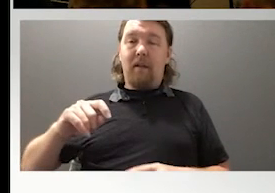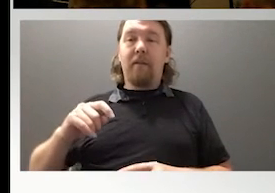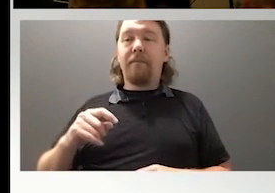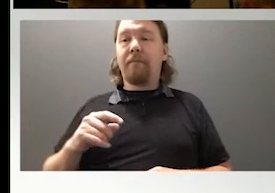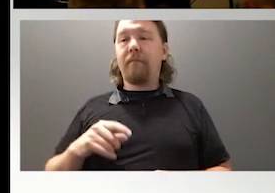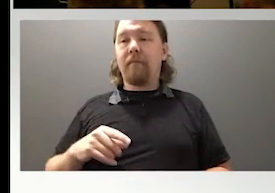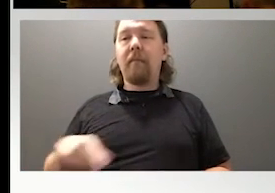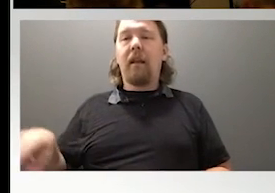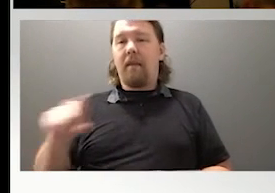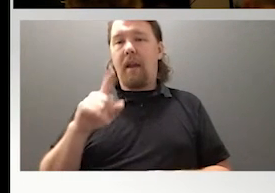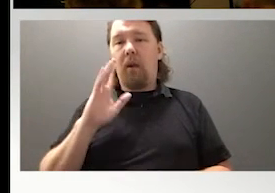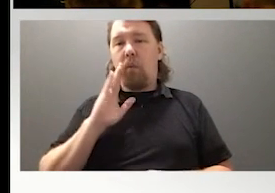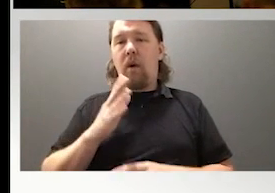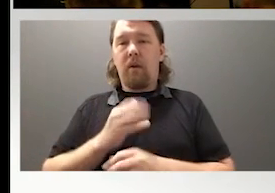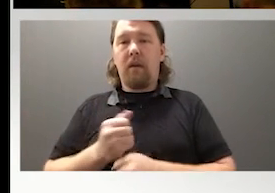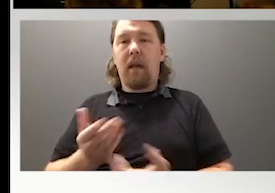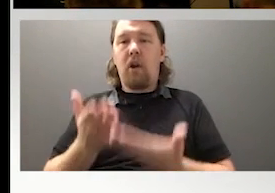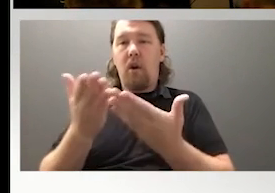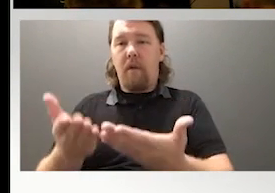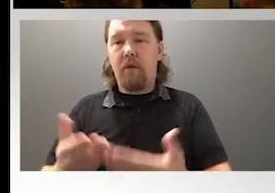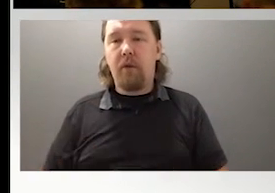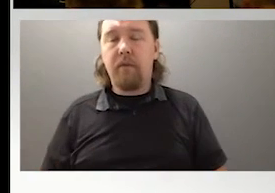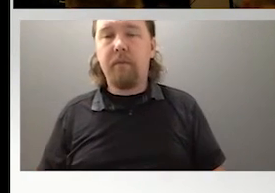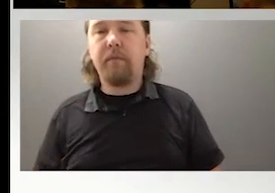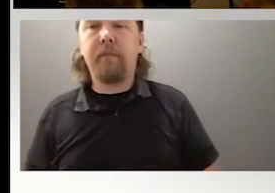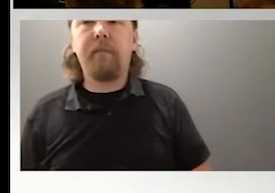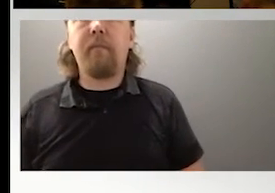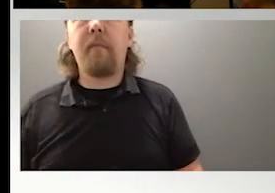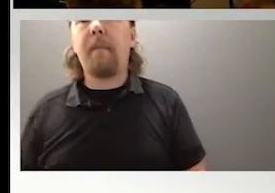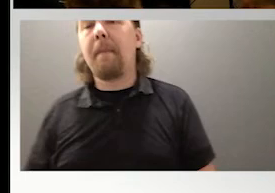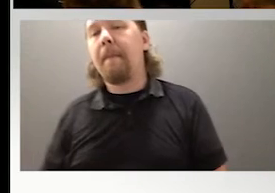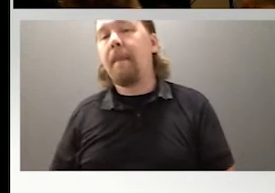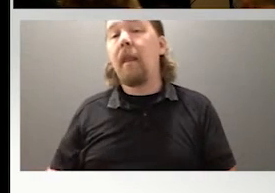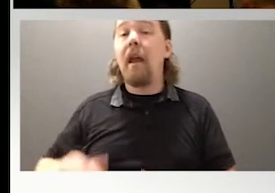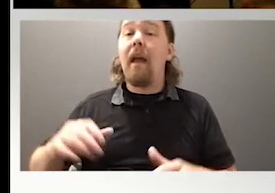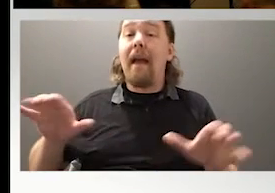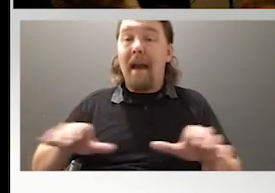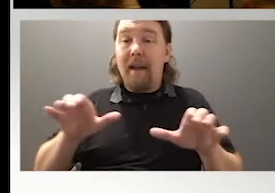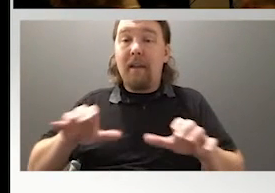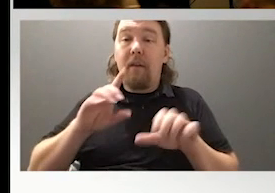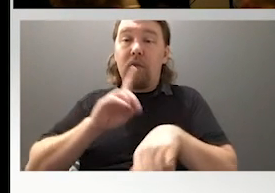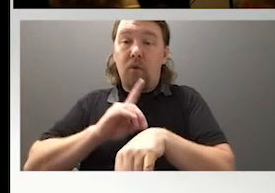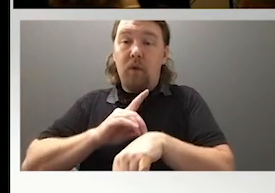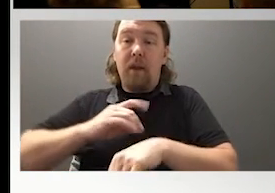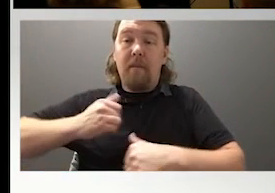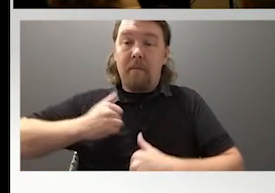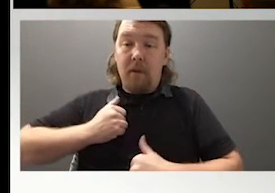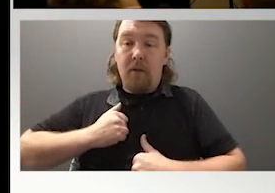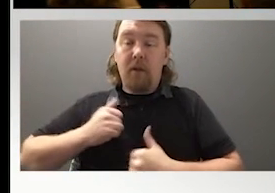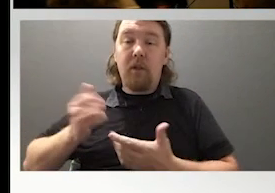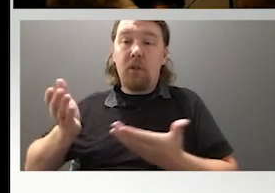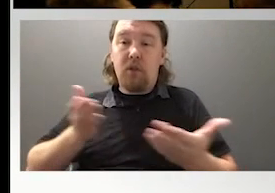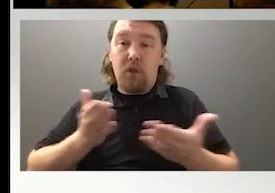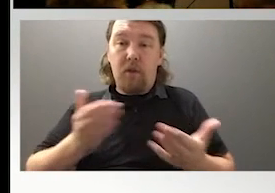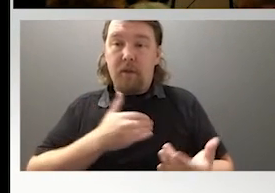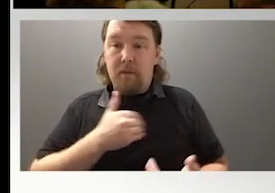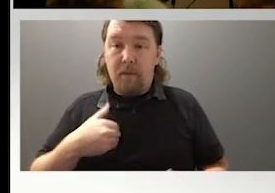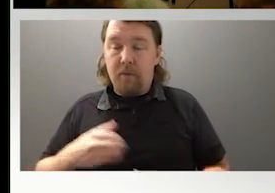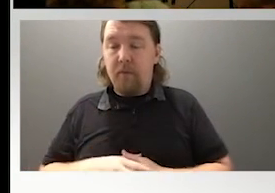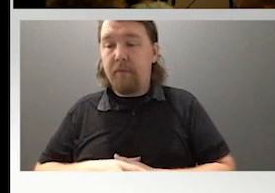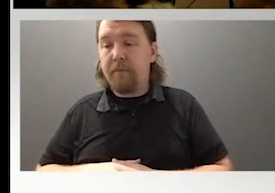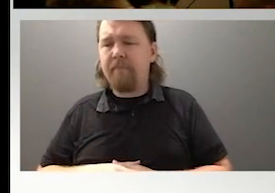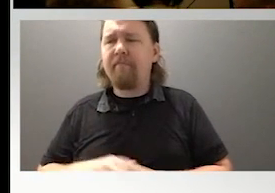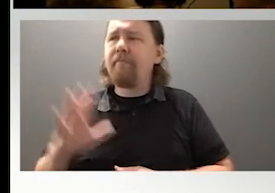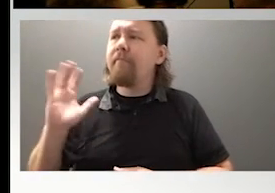that are going to be offered. Dependents of active duty military service members. So back